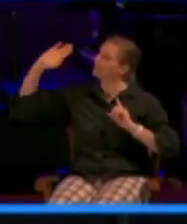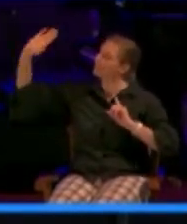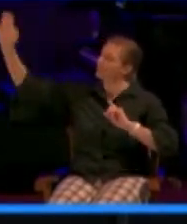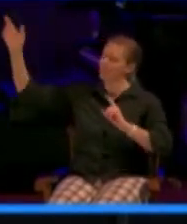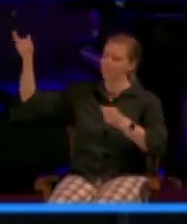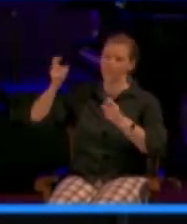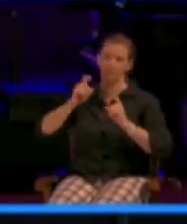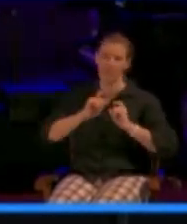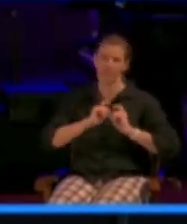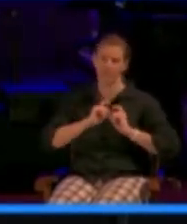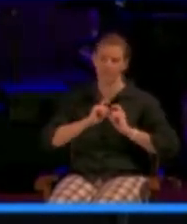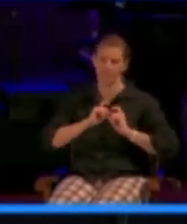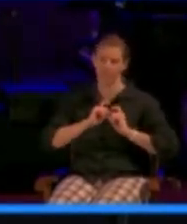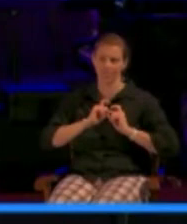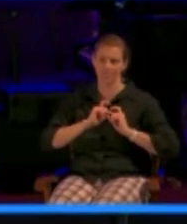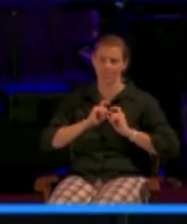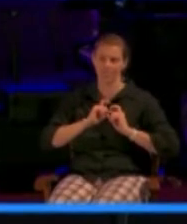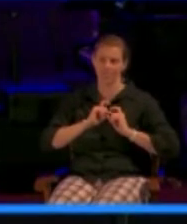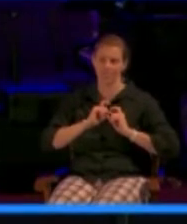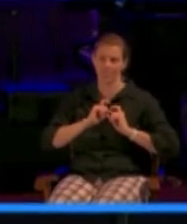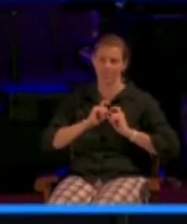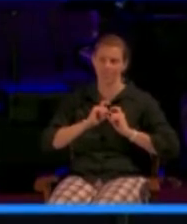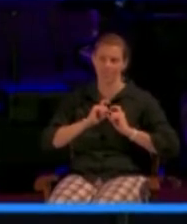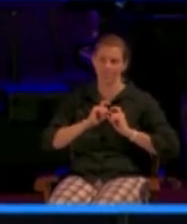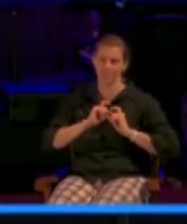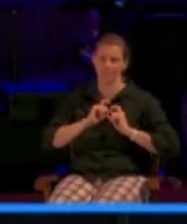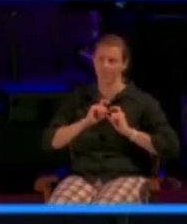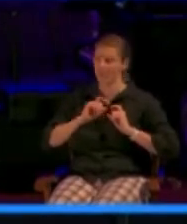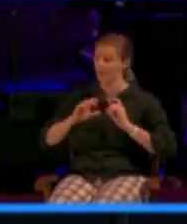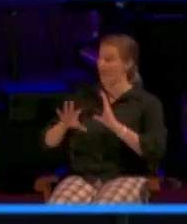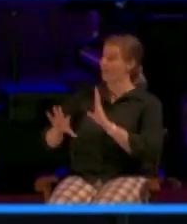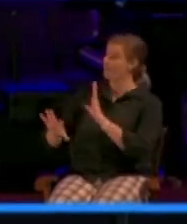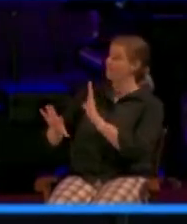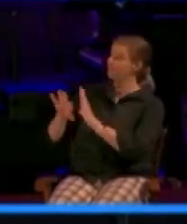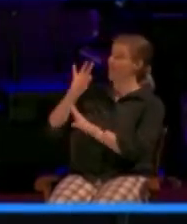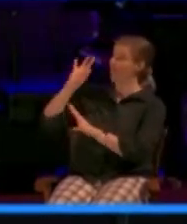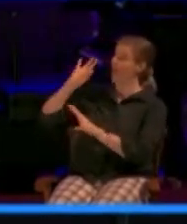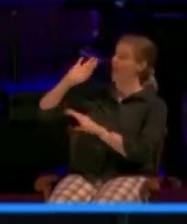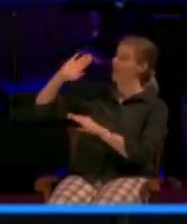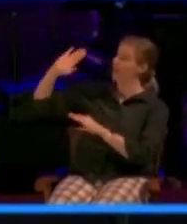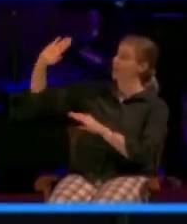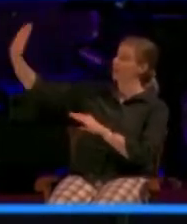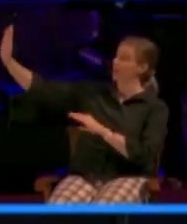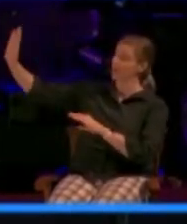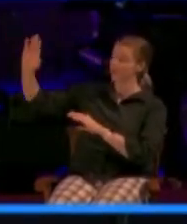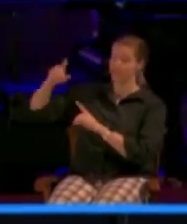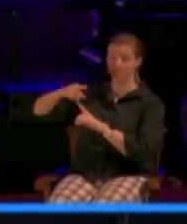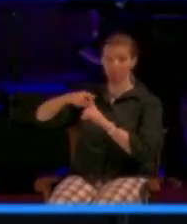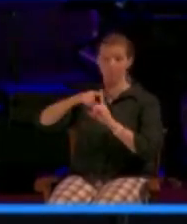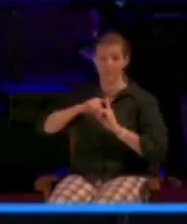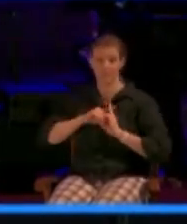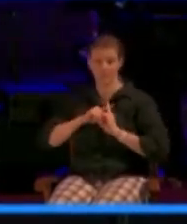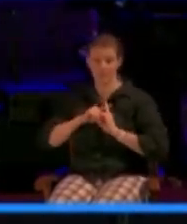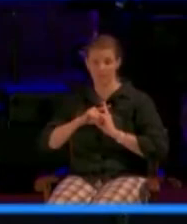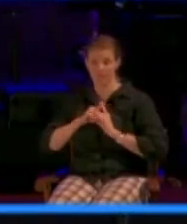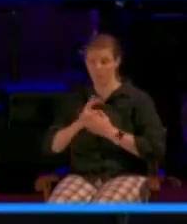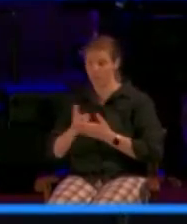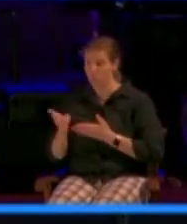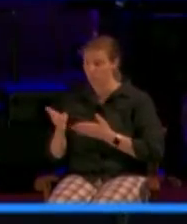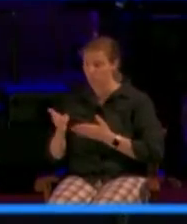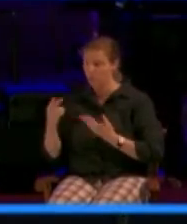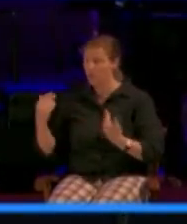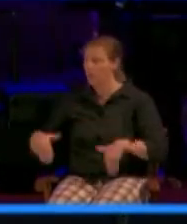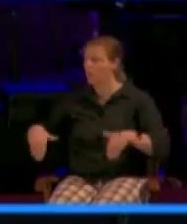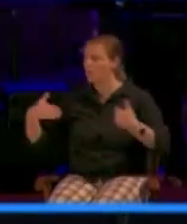come screaming and kicking and begrudgingly and tricked into it or coaxed into it. Would you pray this prayer?